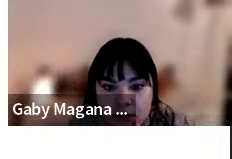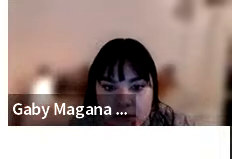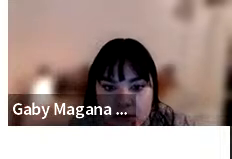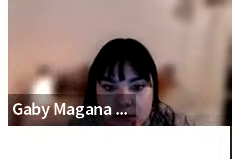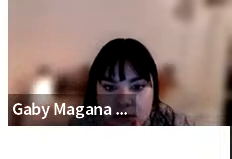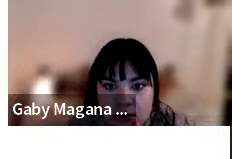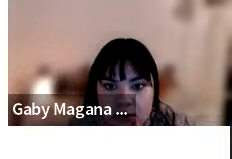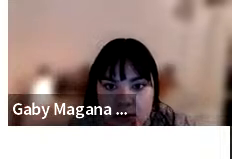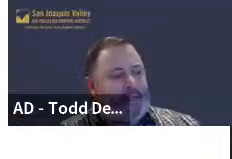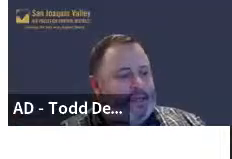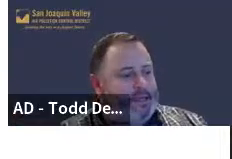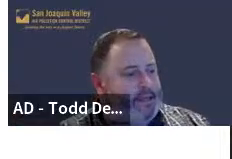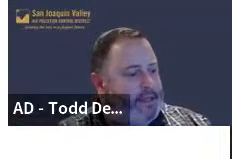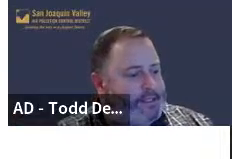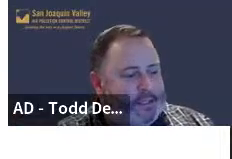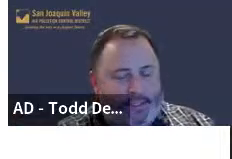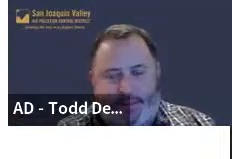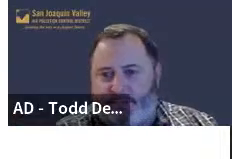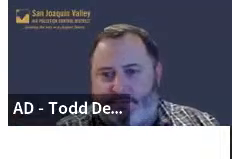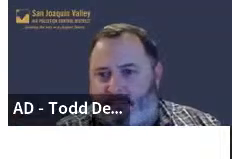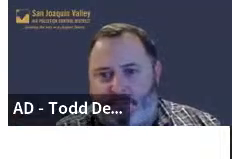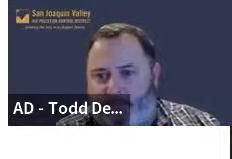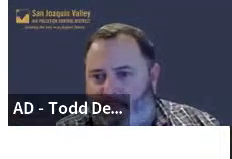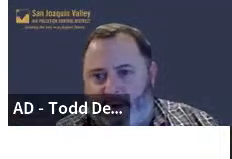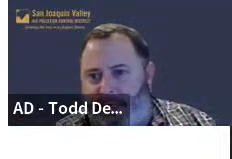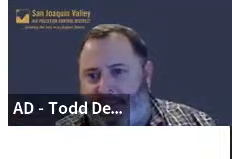them? I think it's